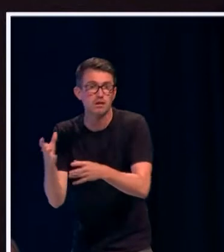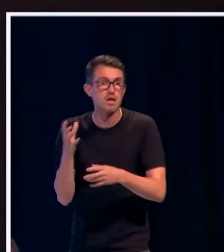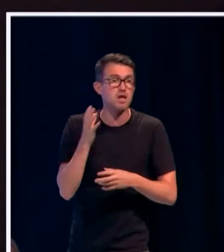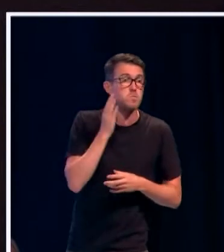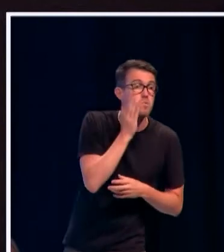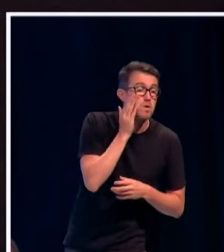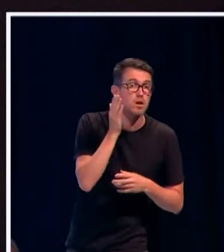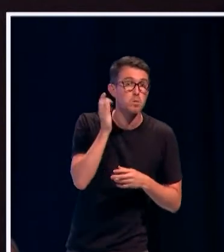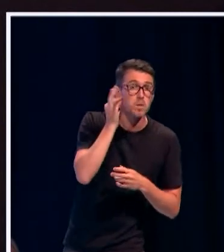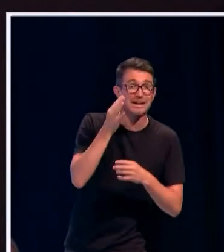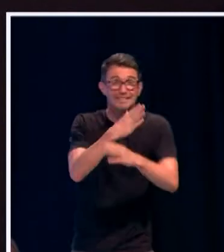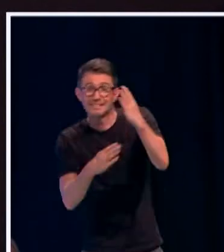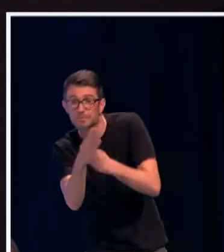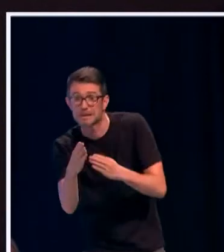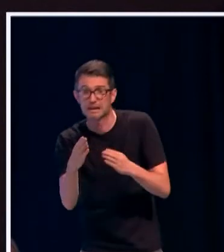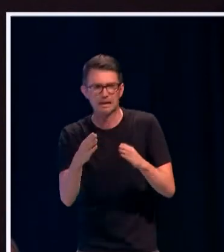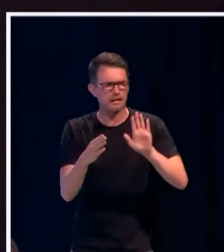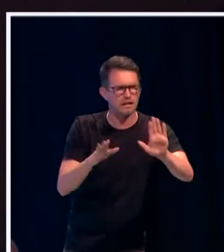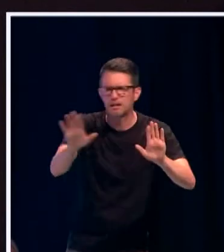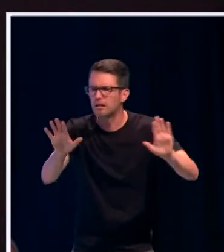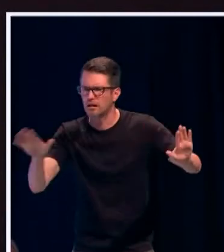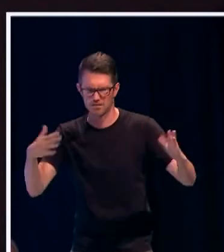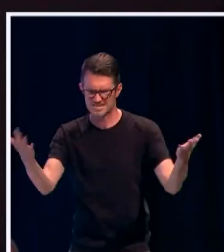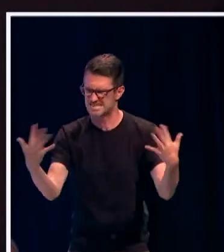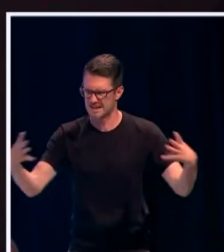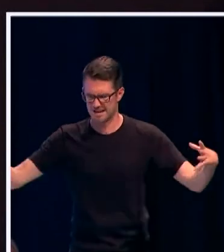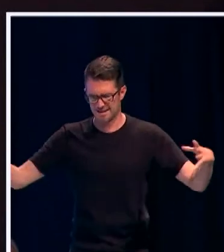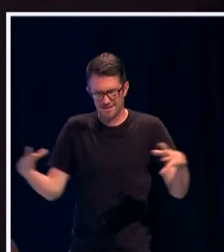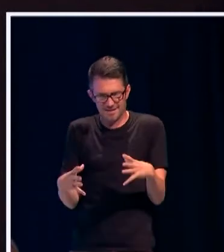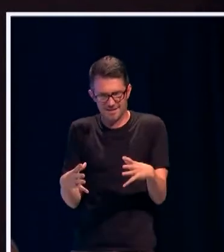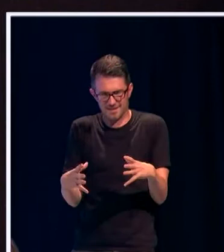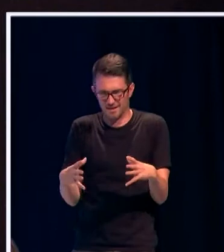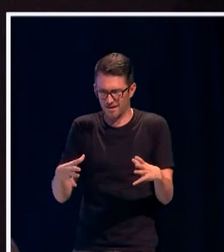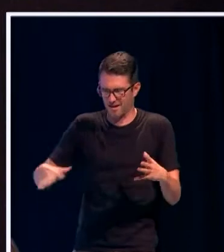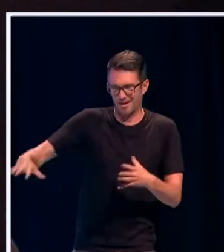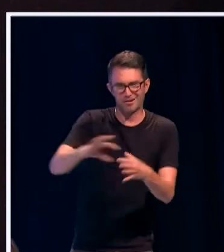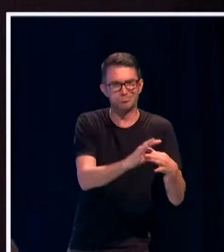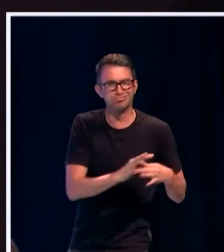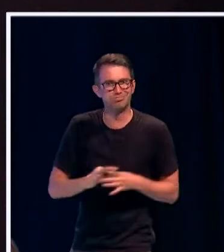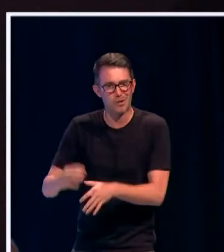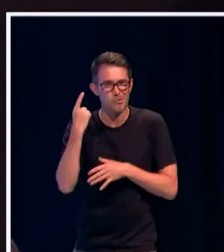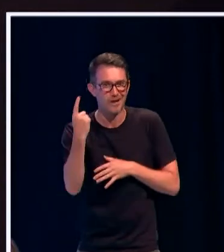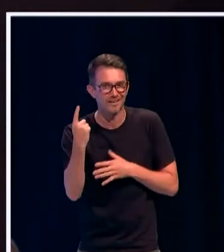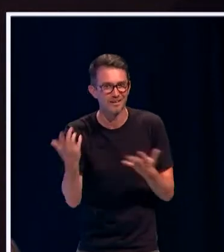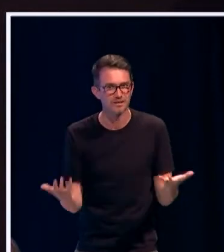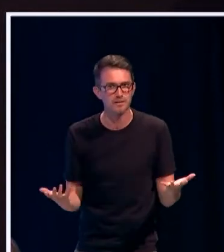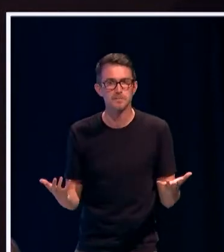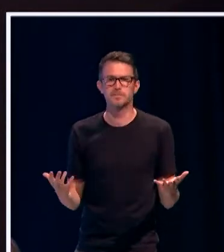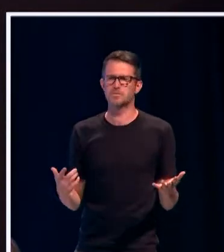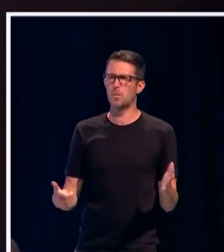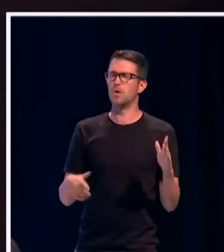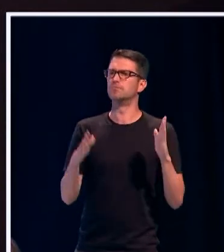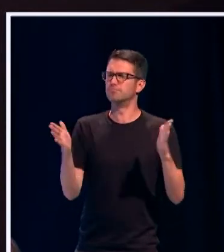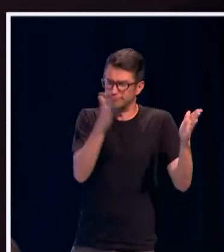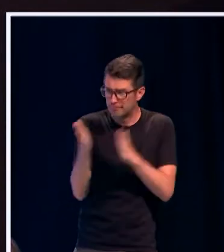and frame those voices to bring and to adopt in the policies and programs that we have been doing at the